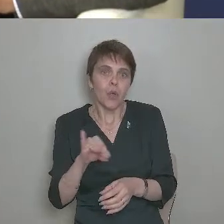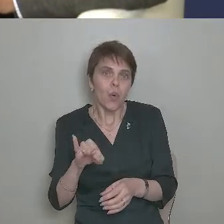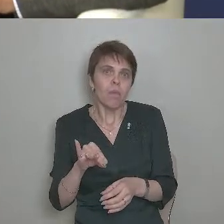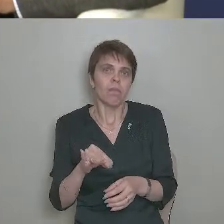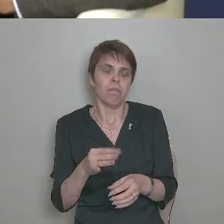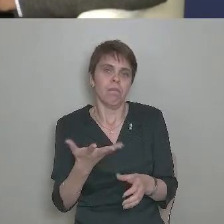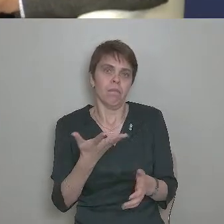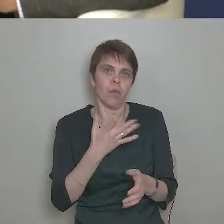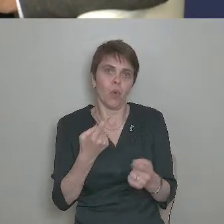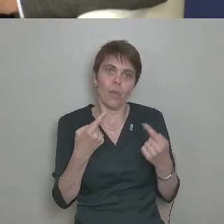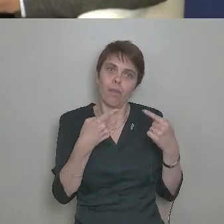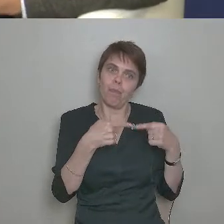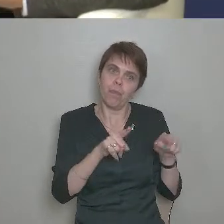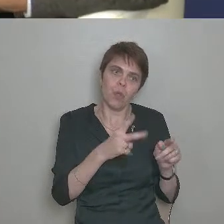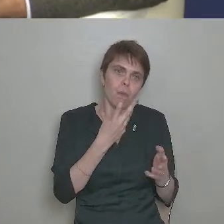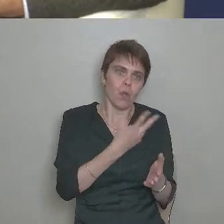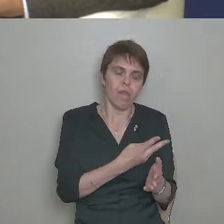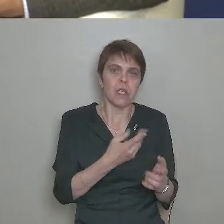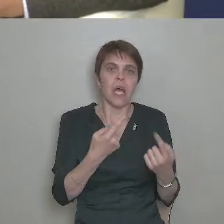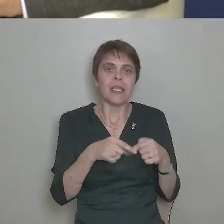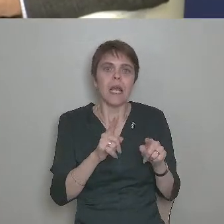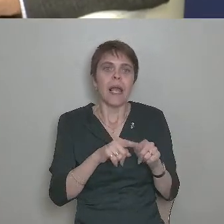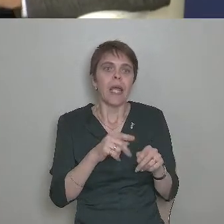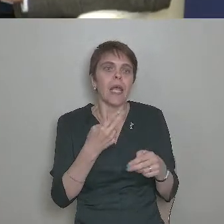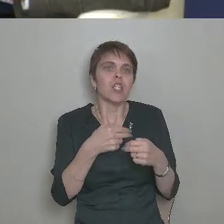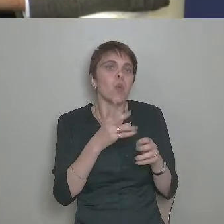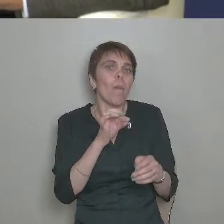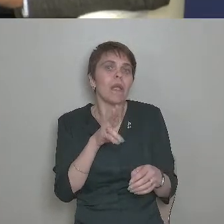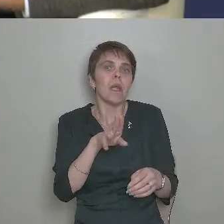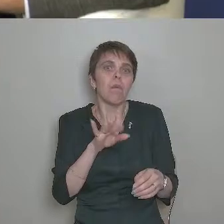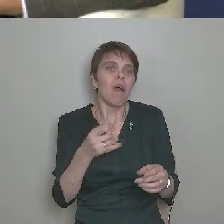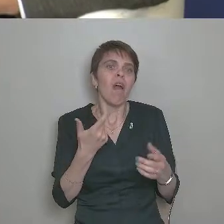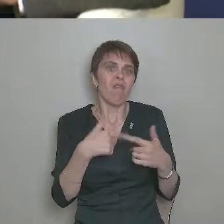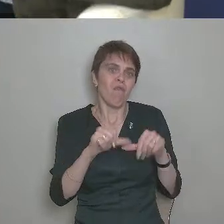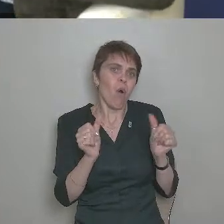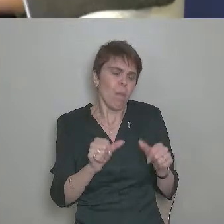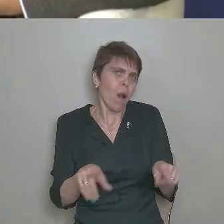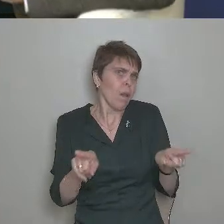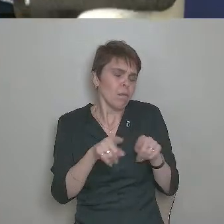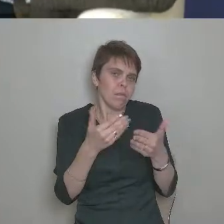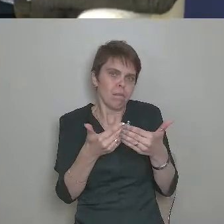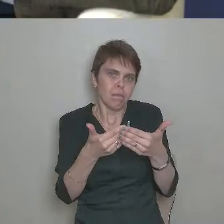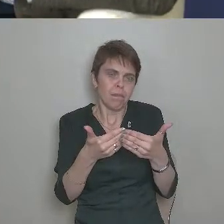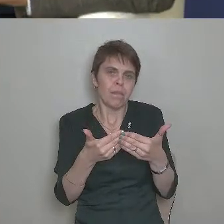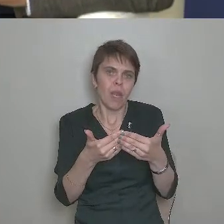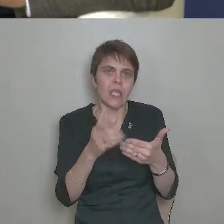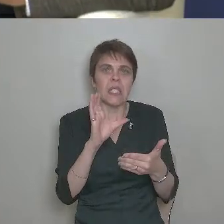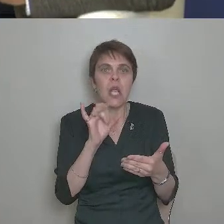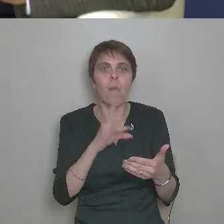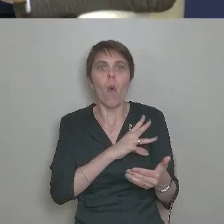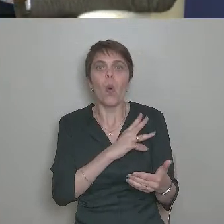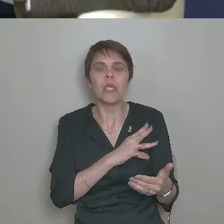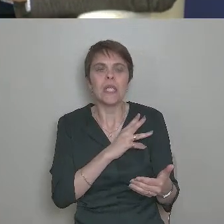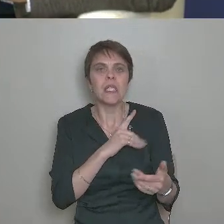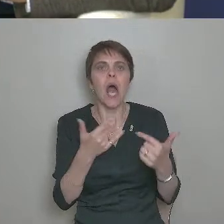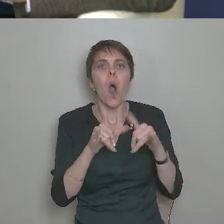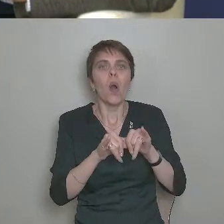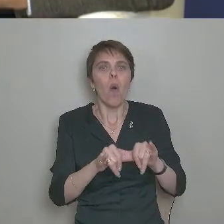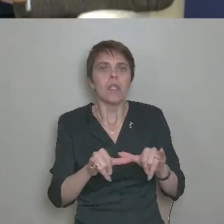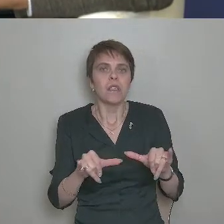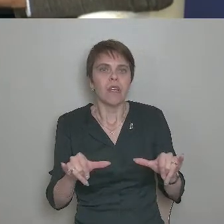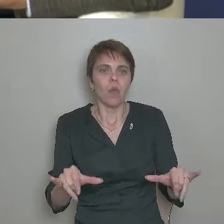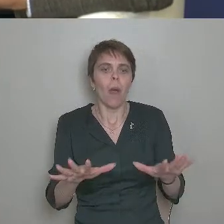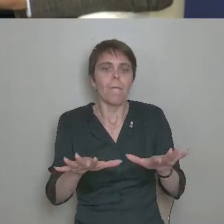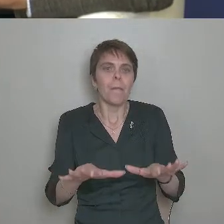party affiliation, we need to look at it from different perspective. So that's the tool to encourage